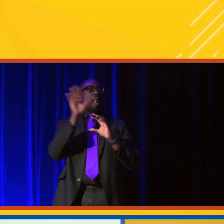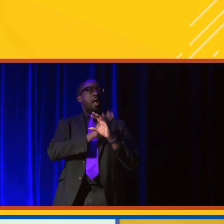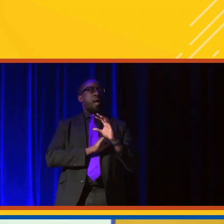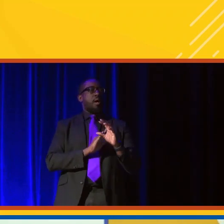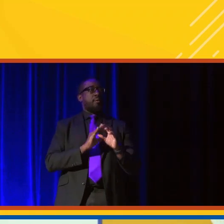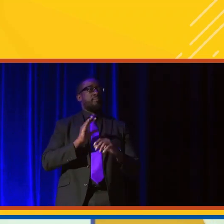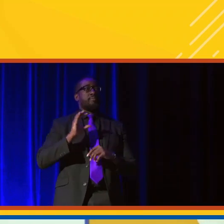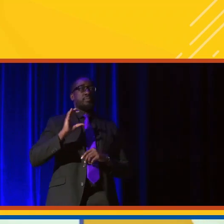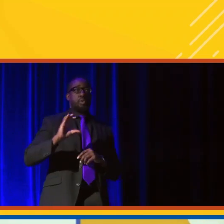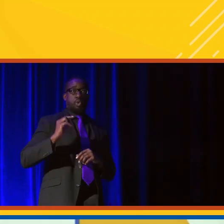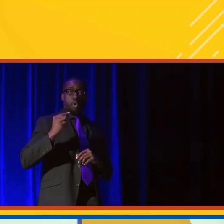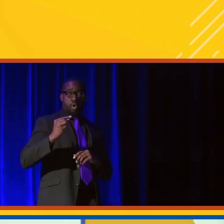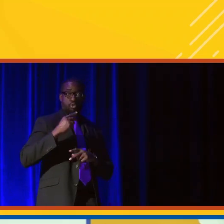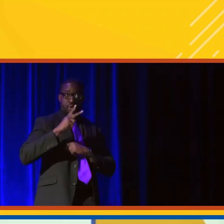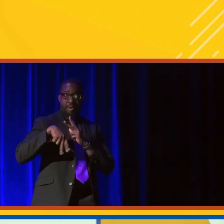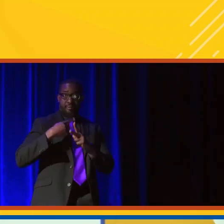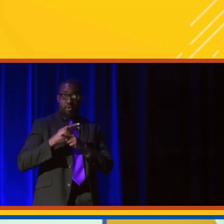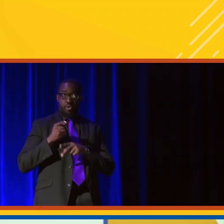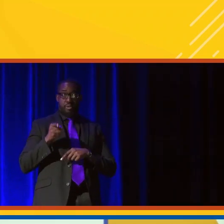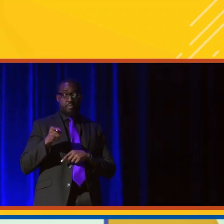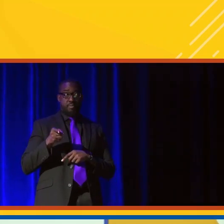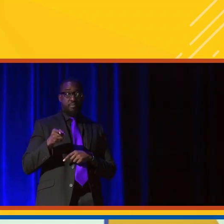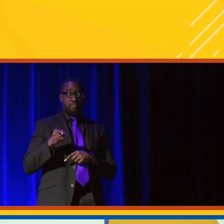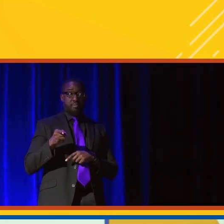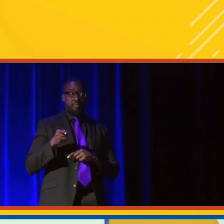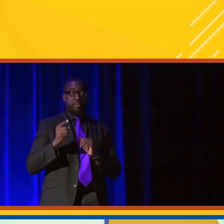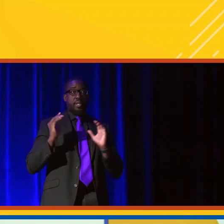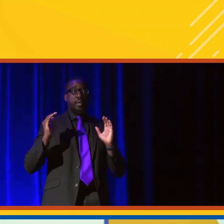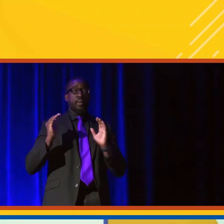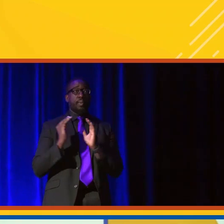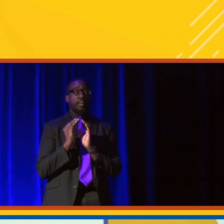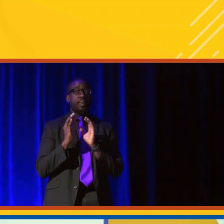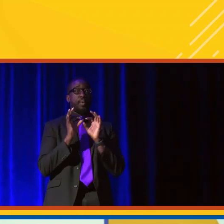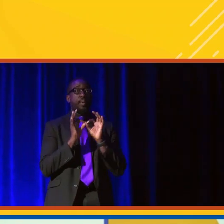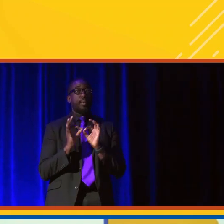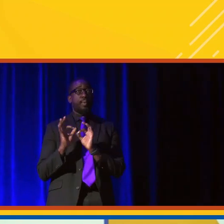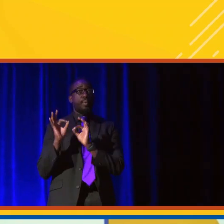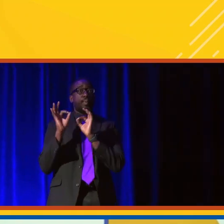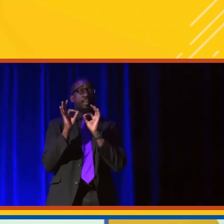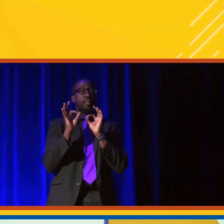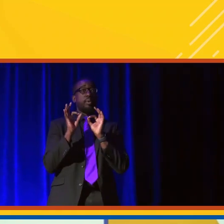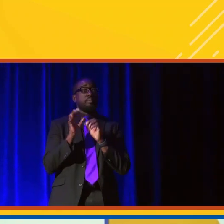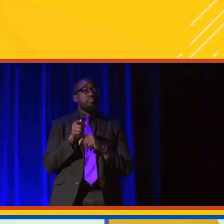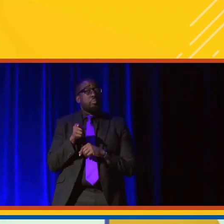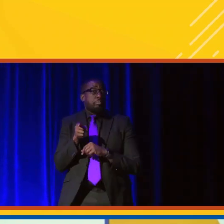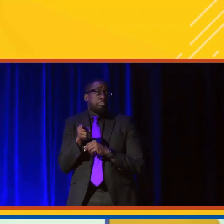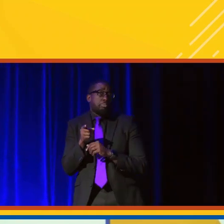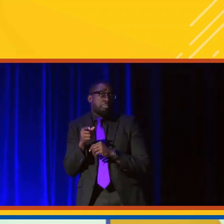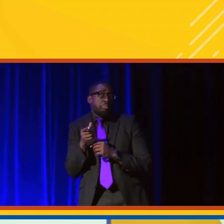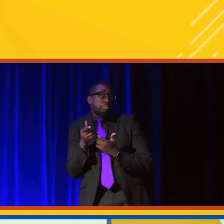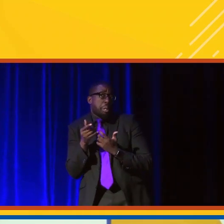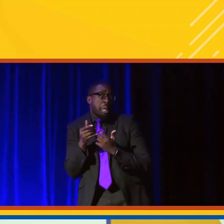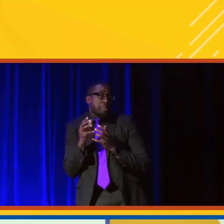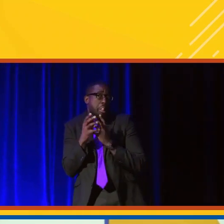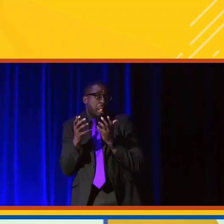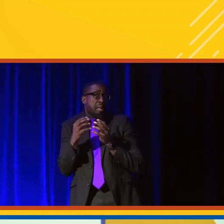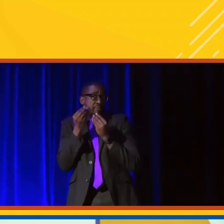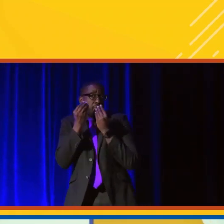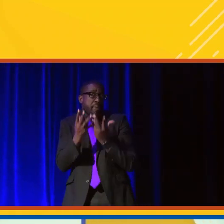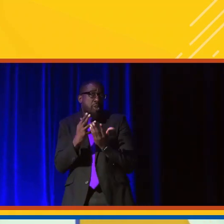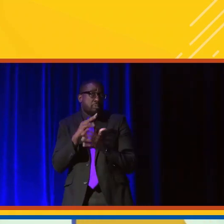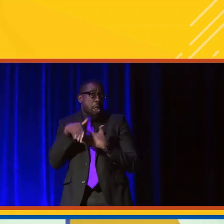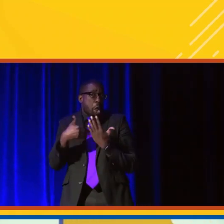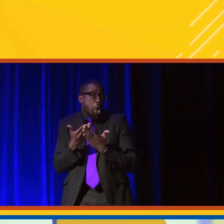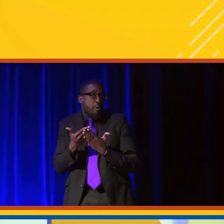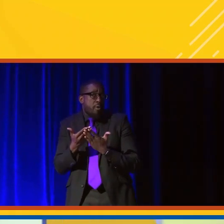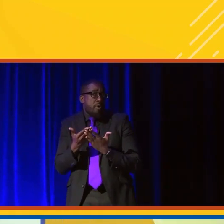coarse grain version. You could say, well, it's all right. It probably has a lot of the information, albeit not all of it. And then you could also